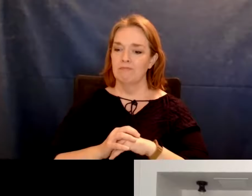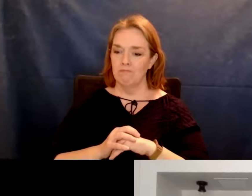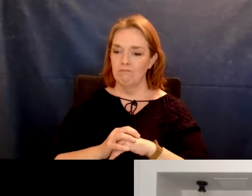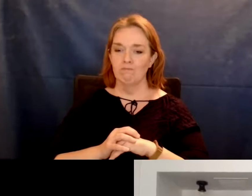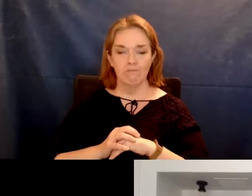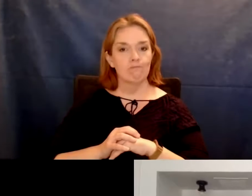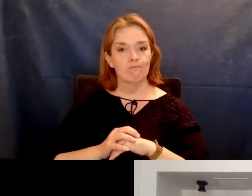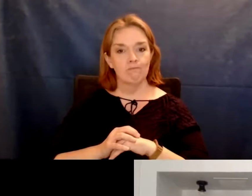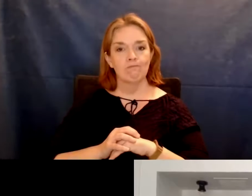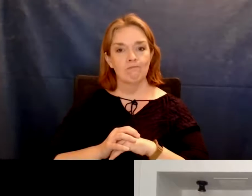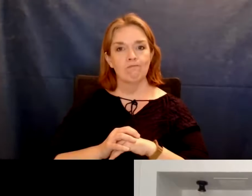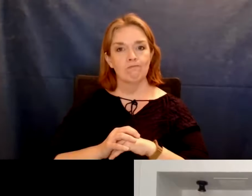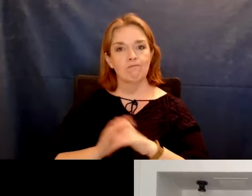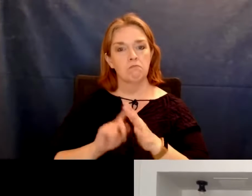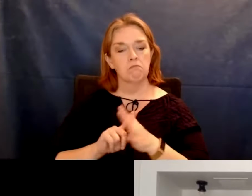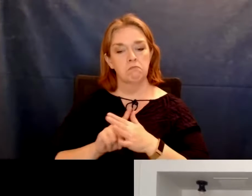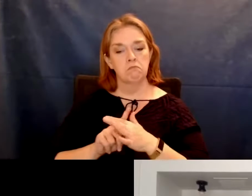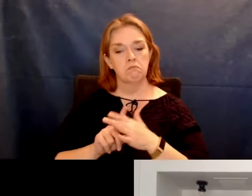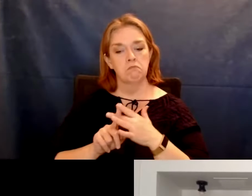Yeah, I think those are